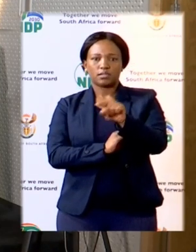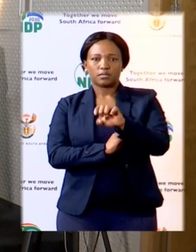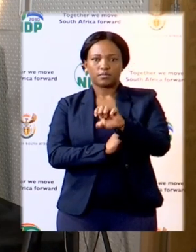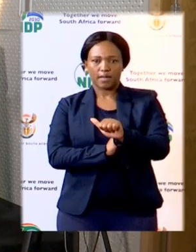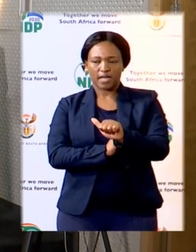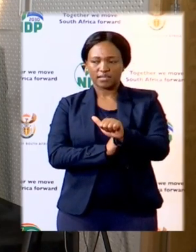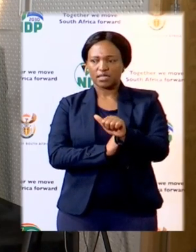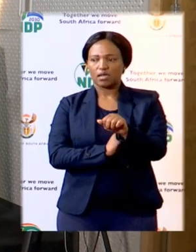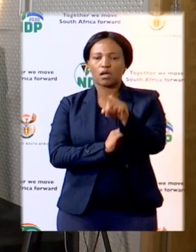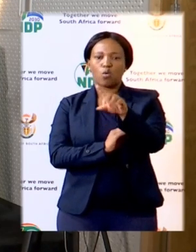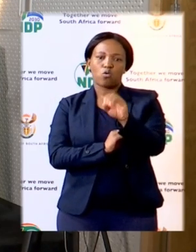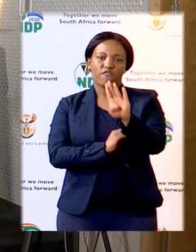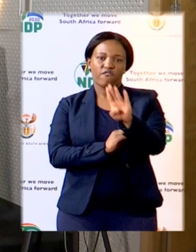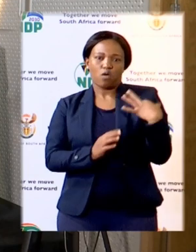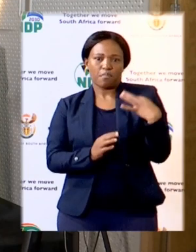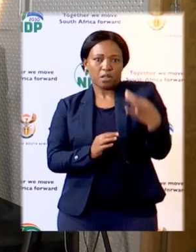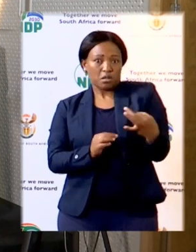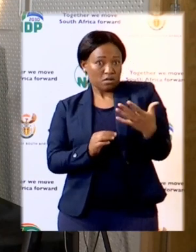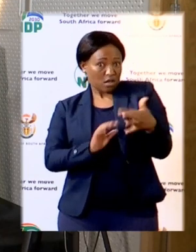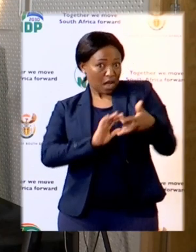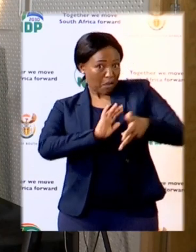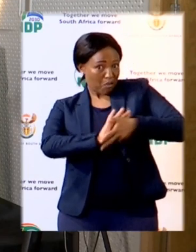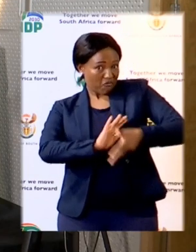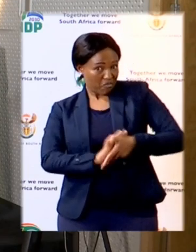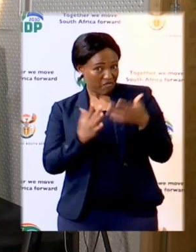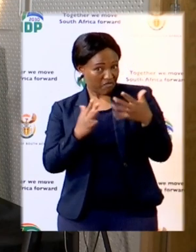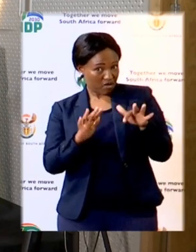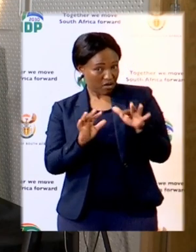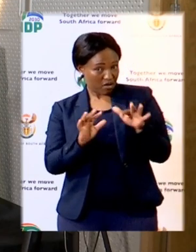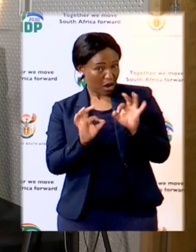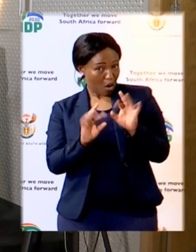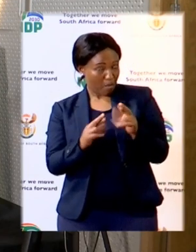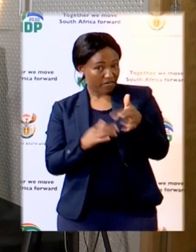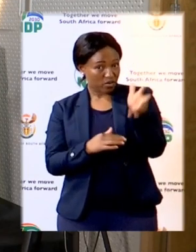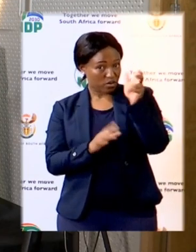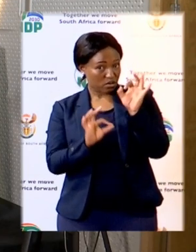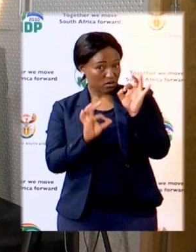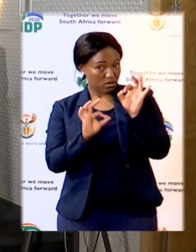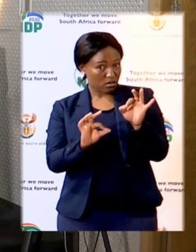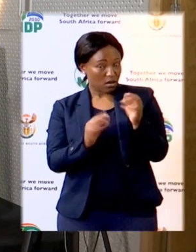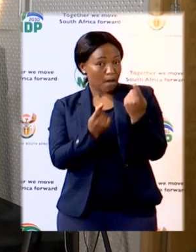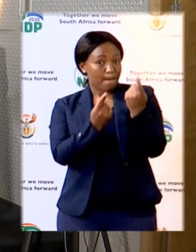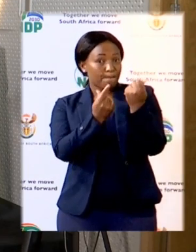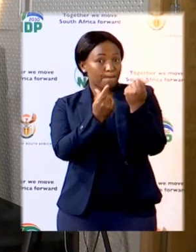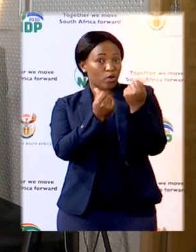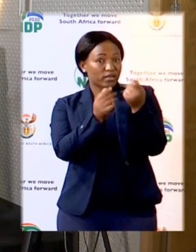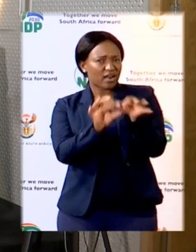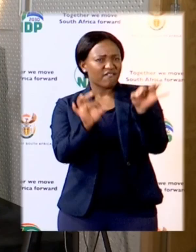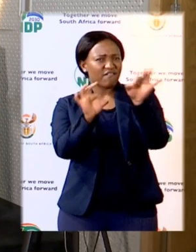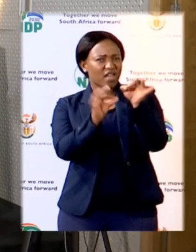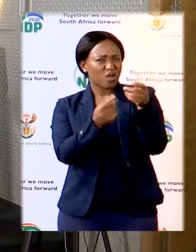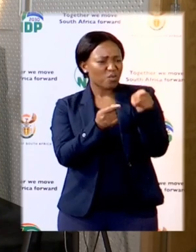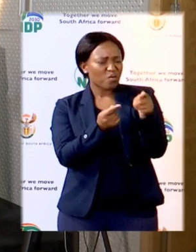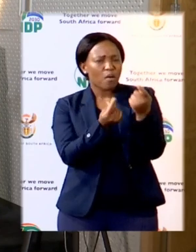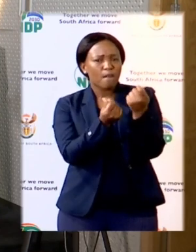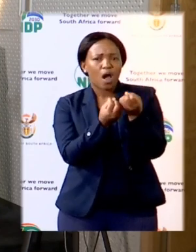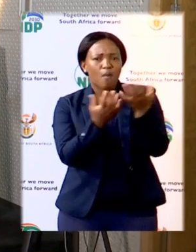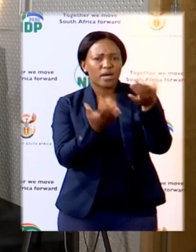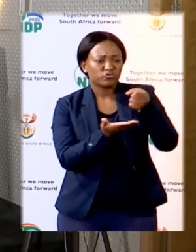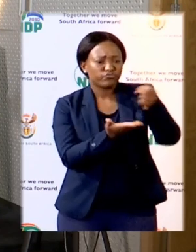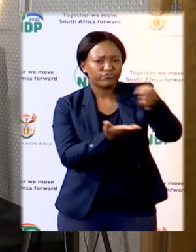heard correctly, and 84 approved. Can we get the details of the monetary value of those that have